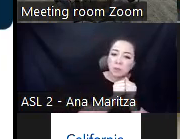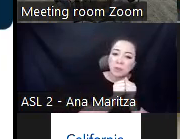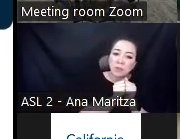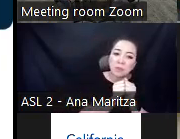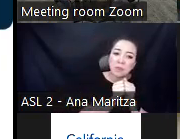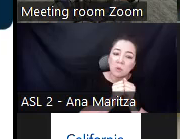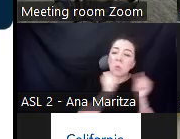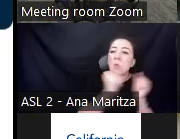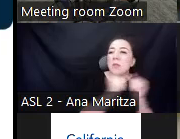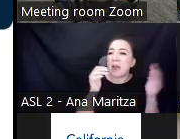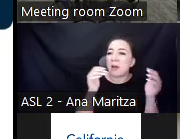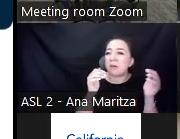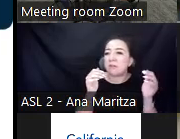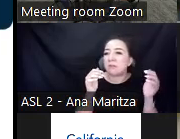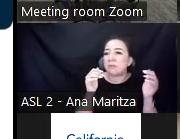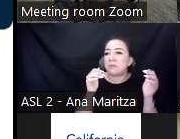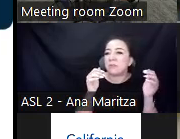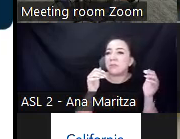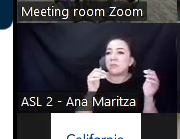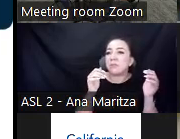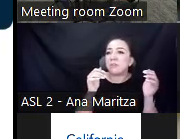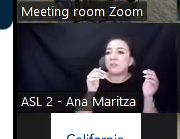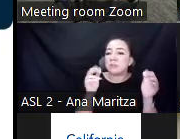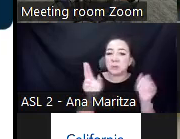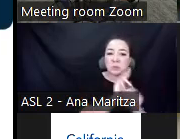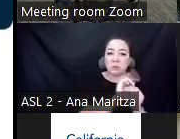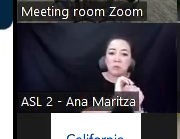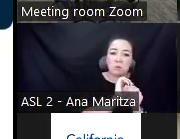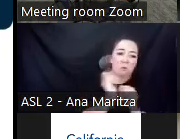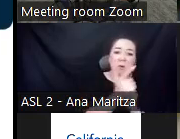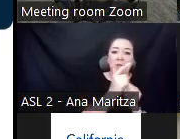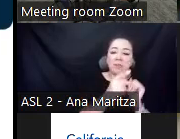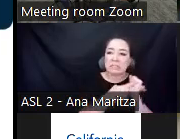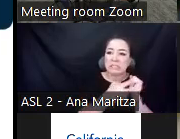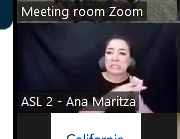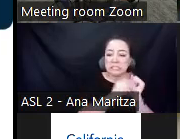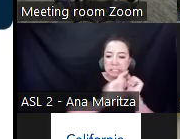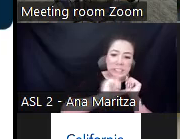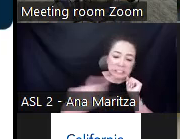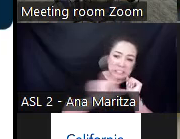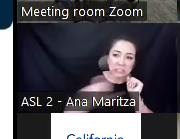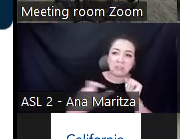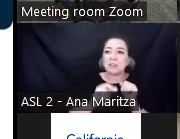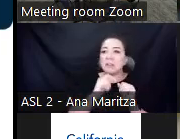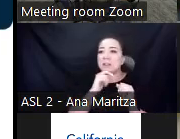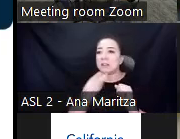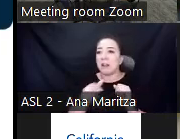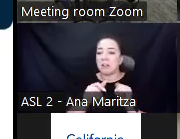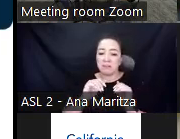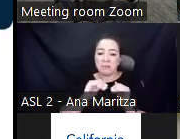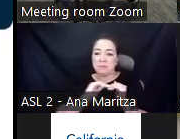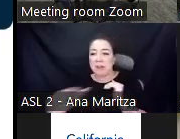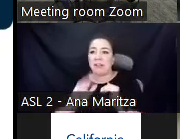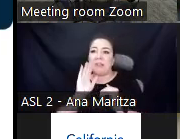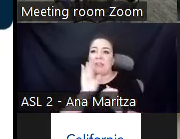without having to deplete all of their savings and not be able to maintain